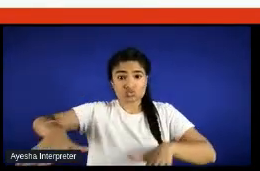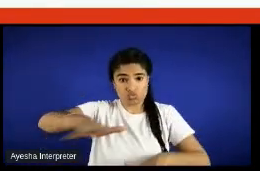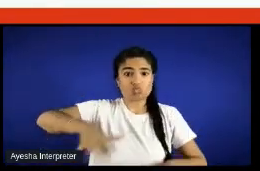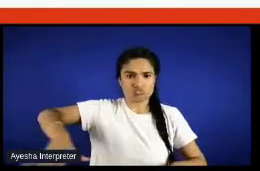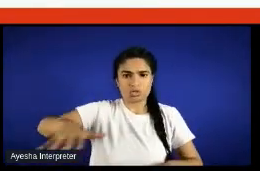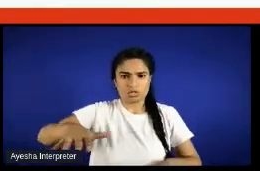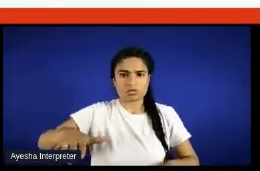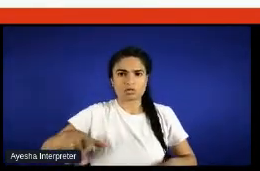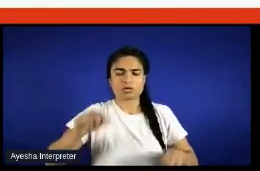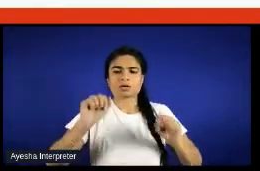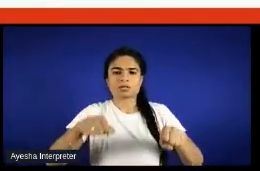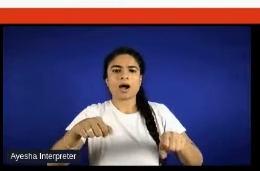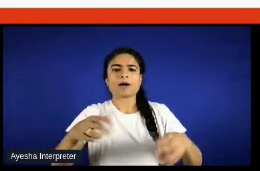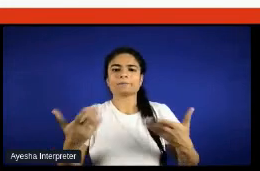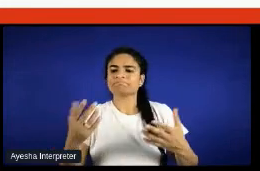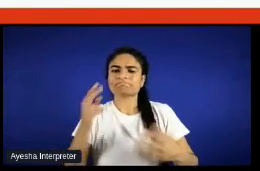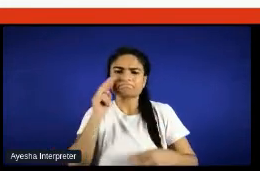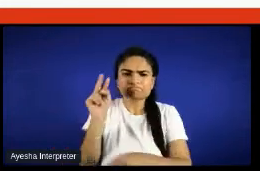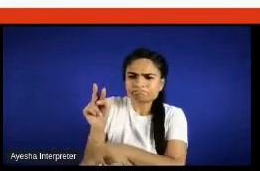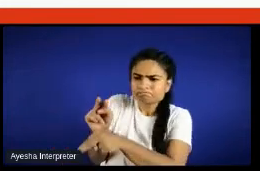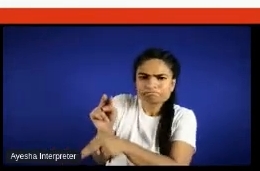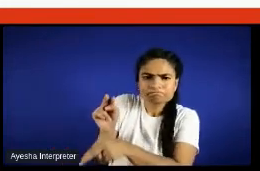the Children does not have